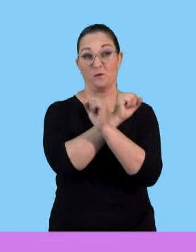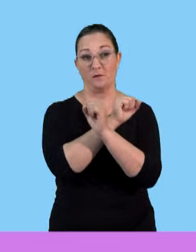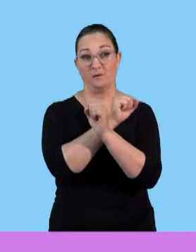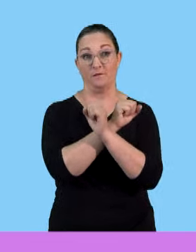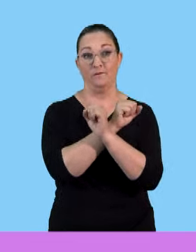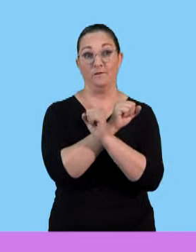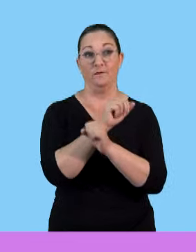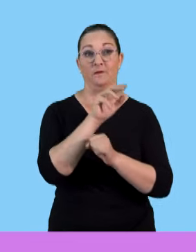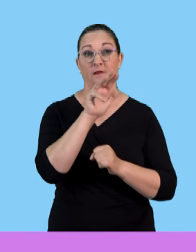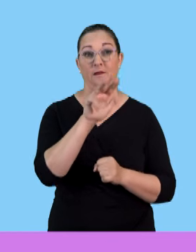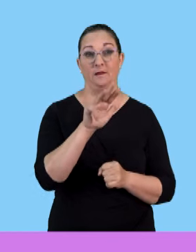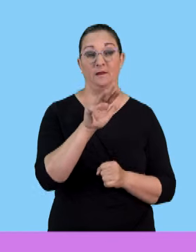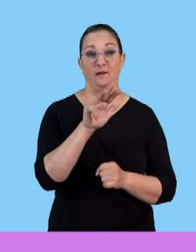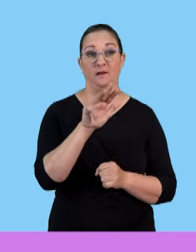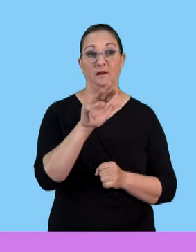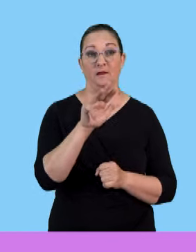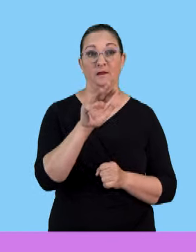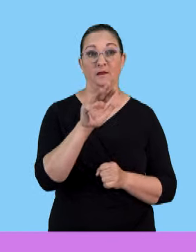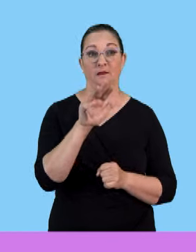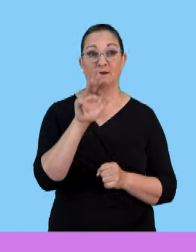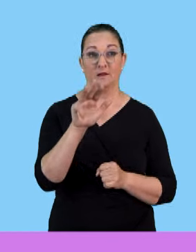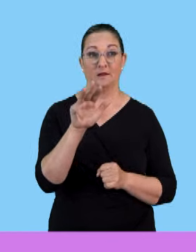that should be multiplied by